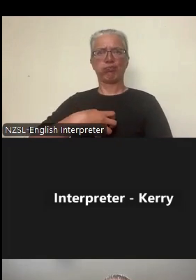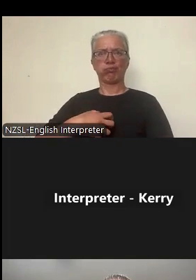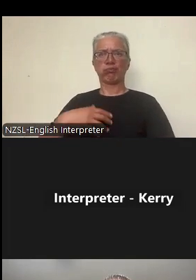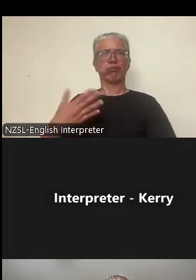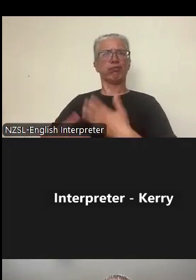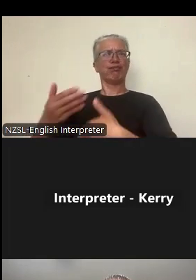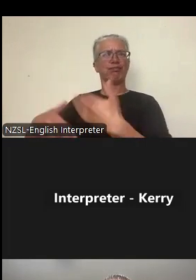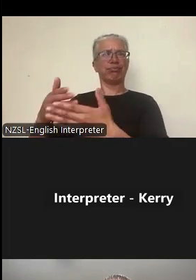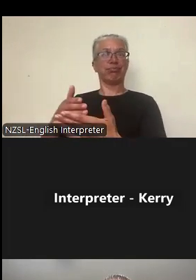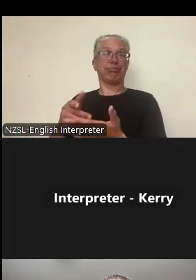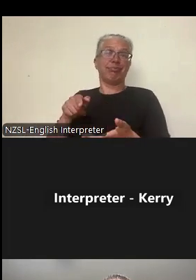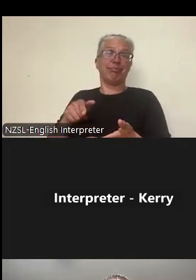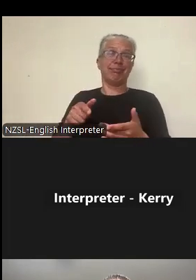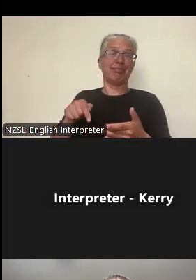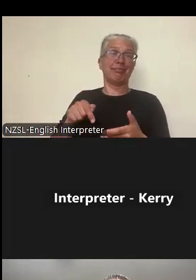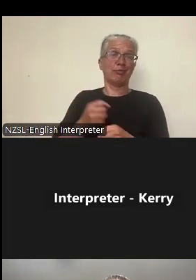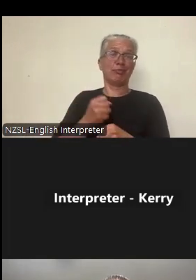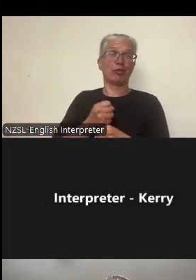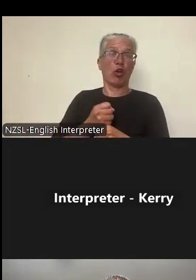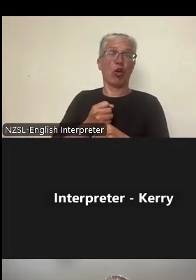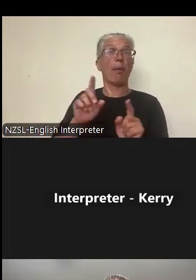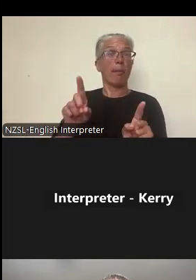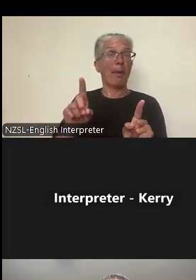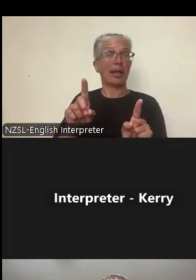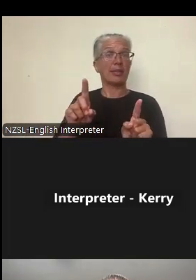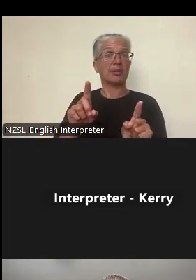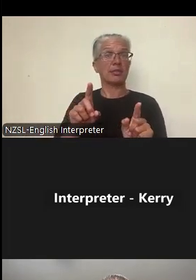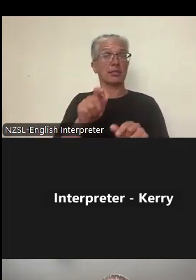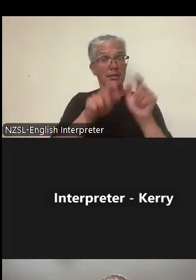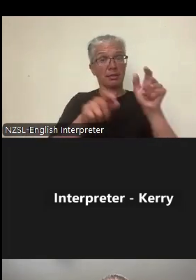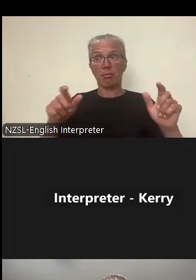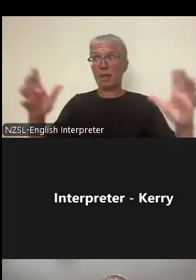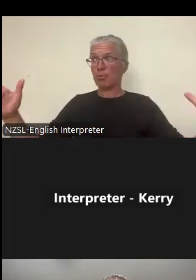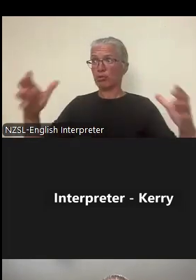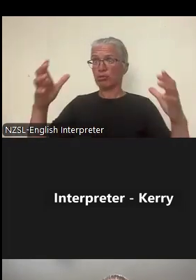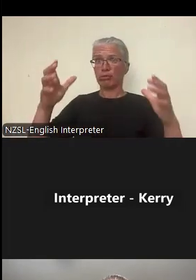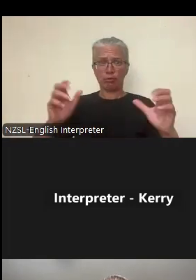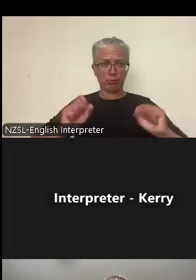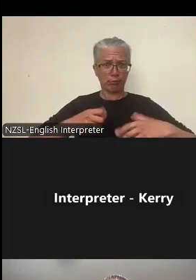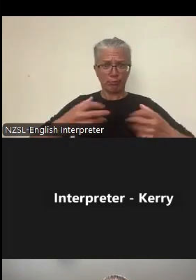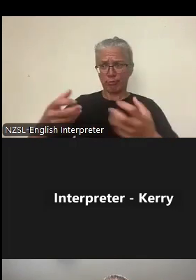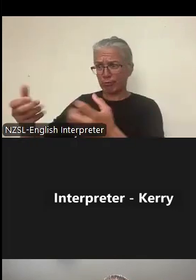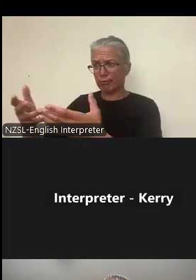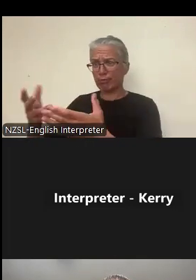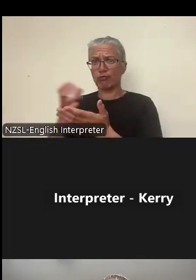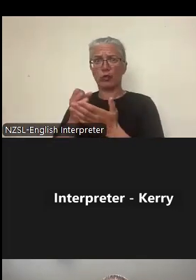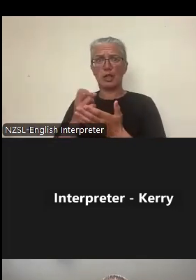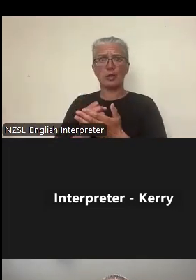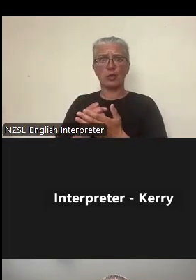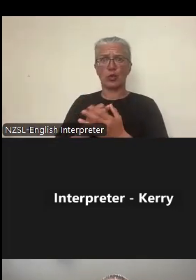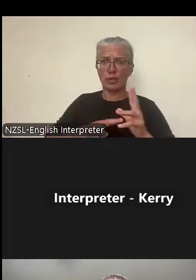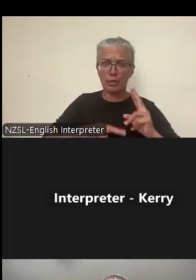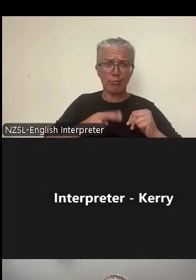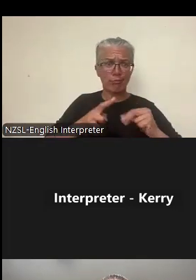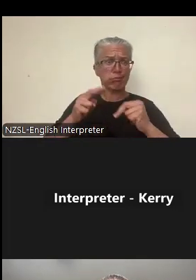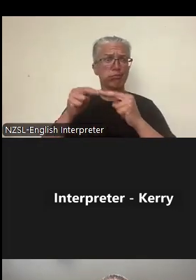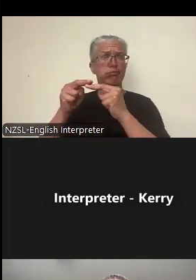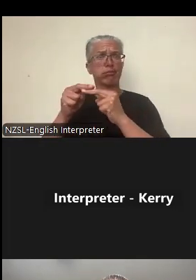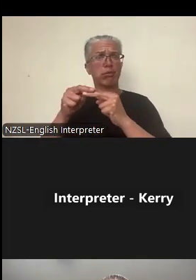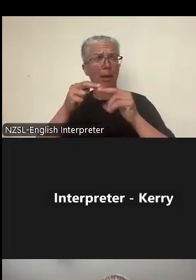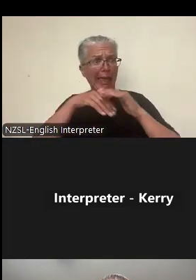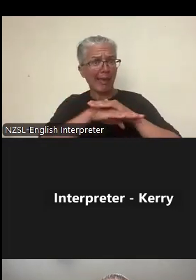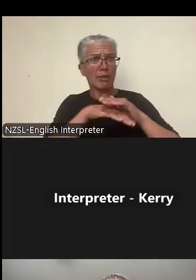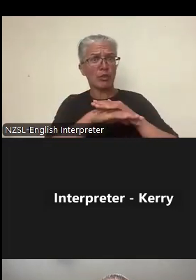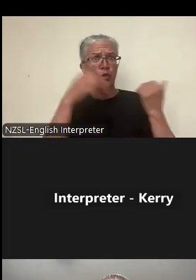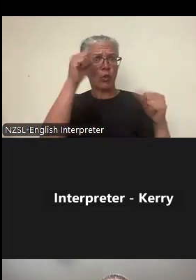the working with the people, making sure they are resourced well, and that you build internal experts